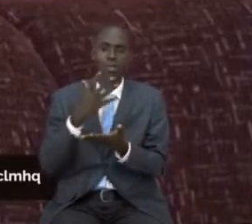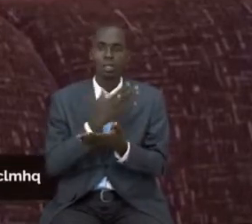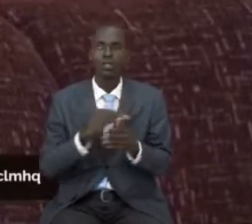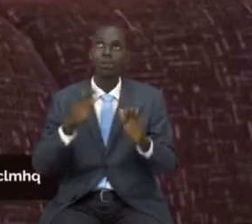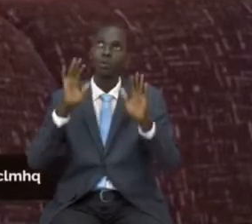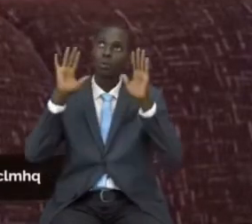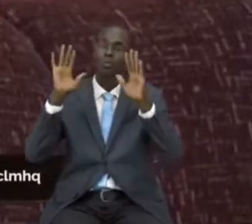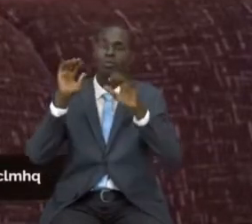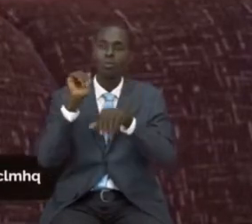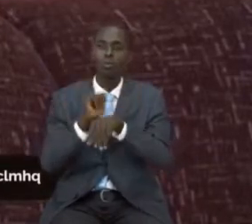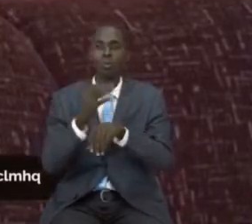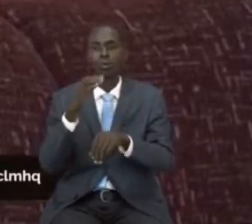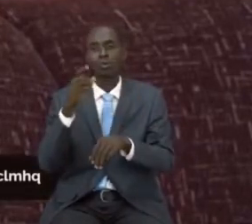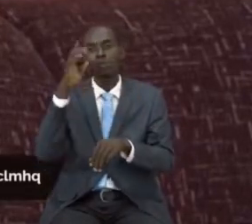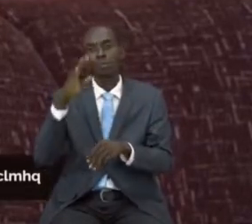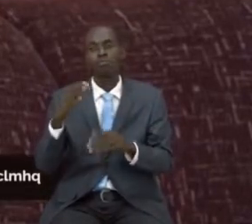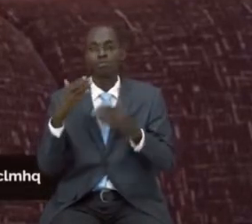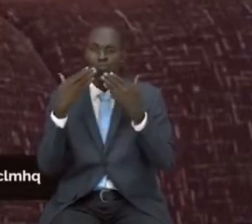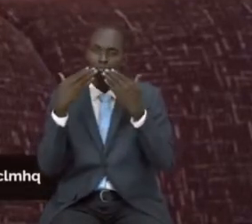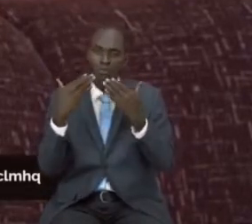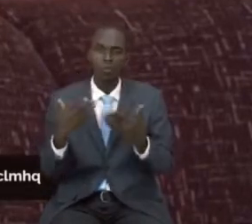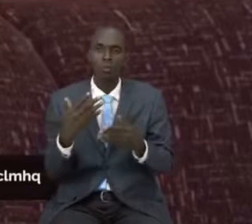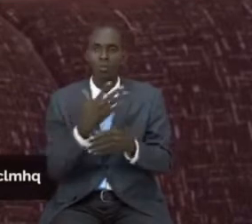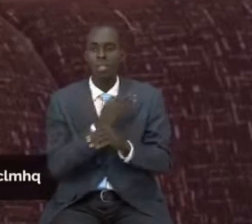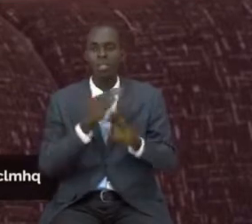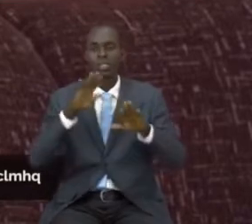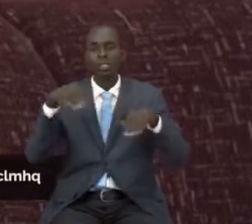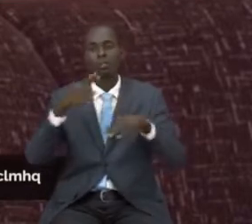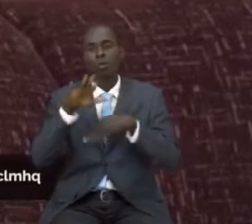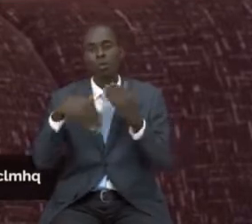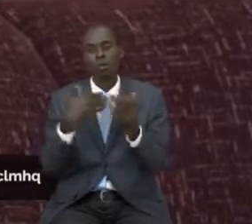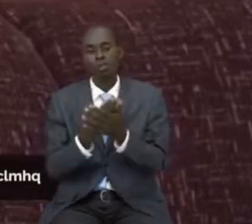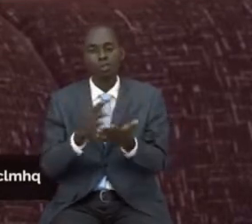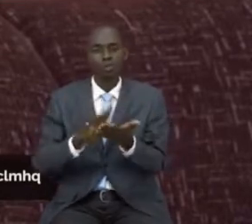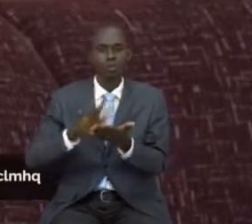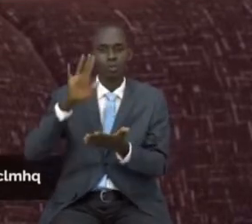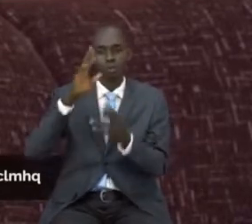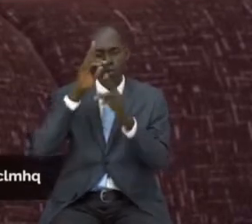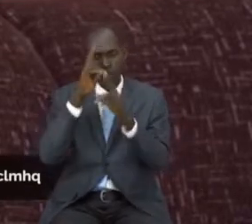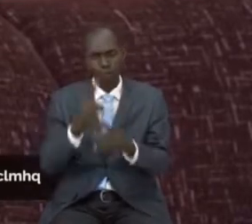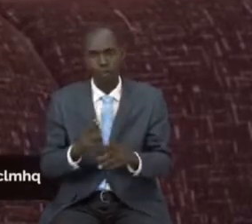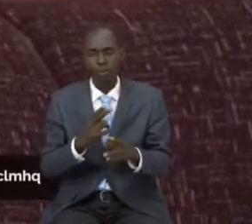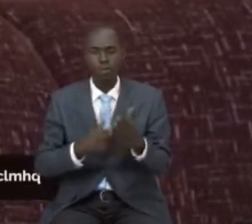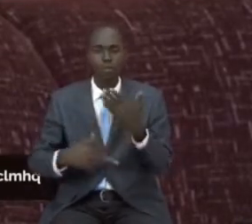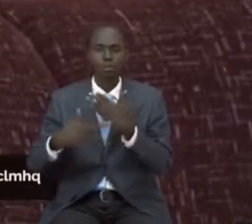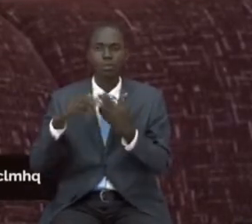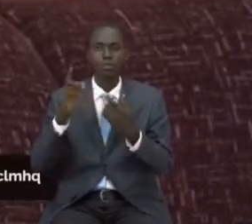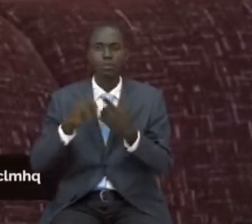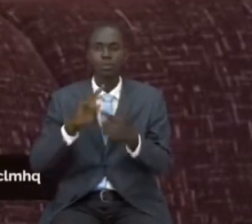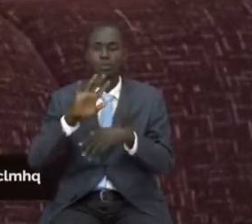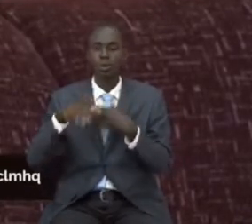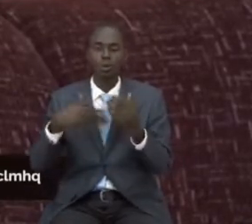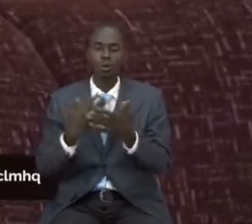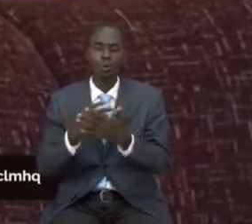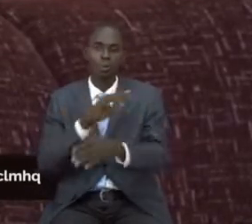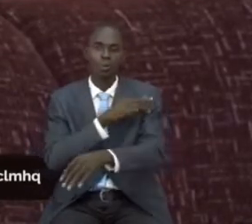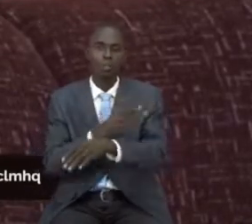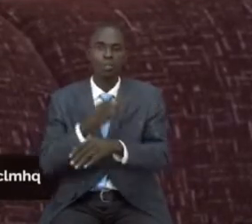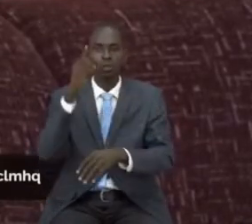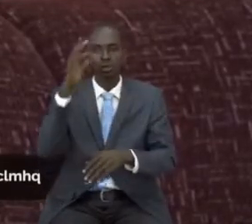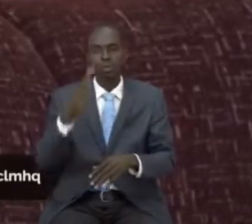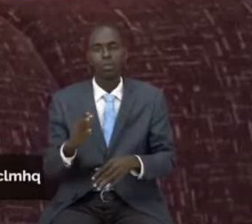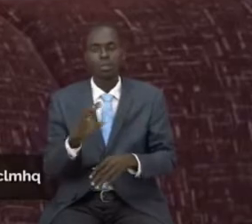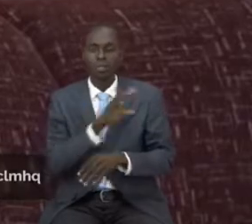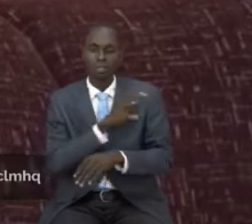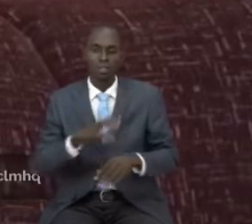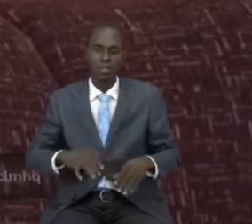God. Thank you, and I give glory and return honor and adoration to the Almighty God, to my Christ, my Savior,